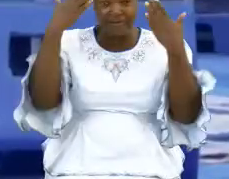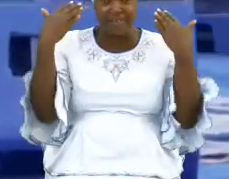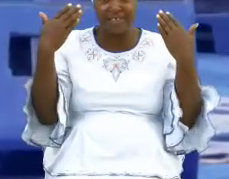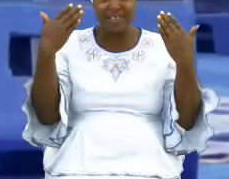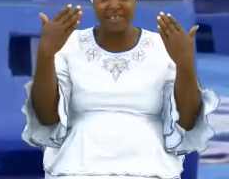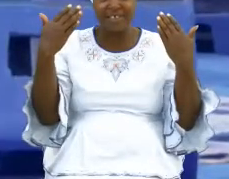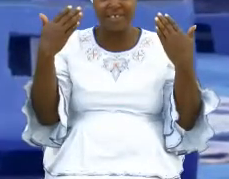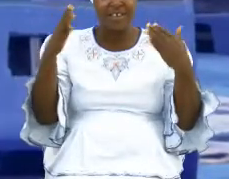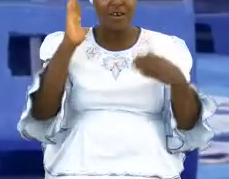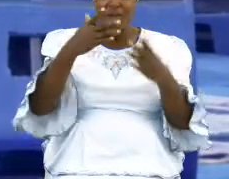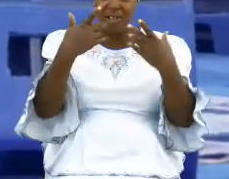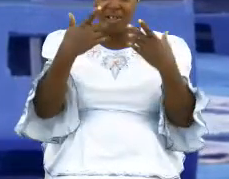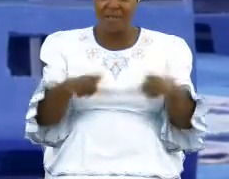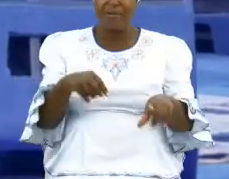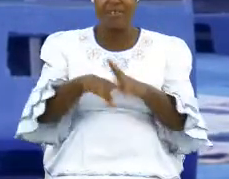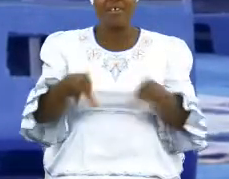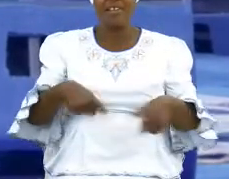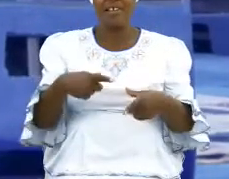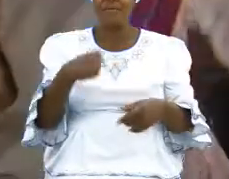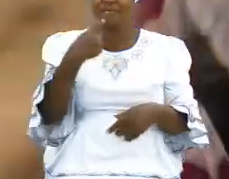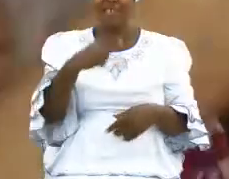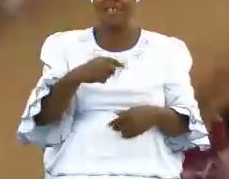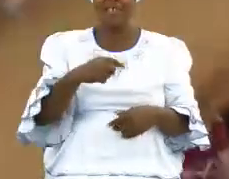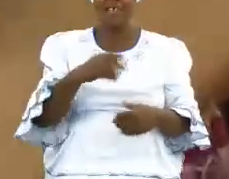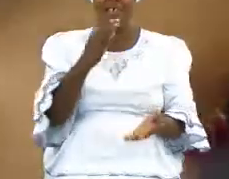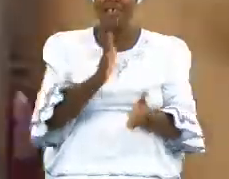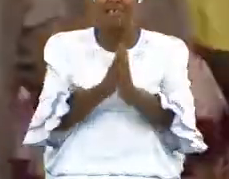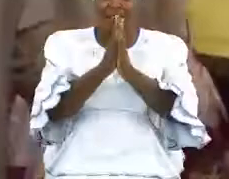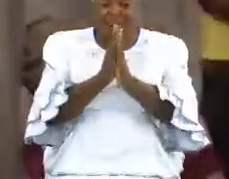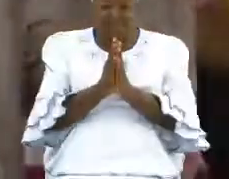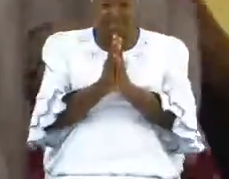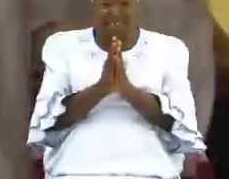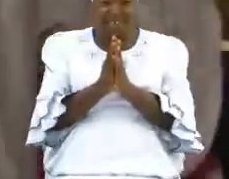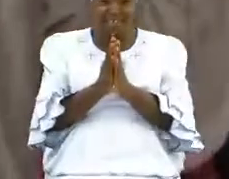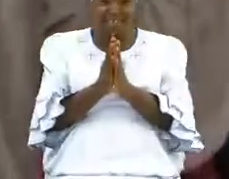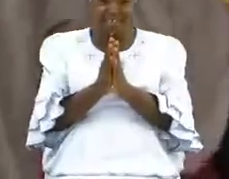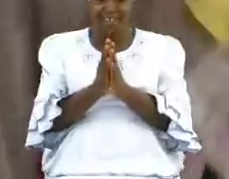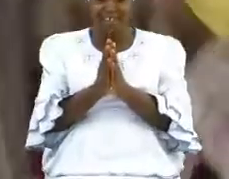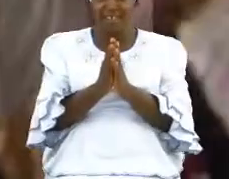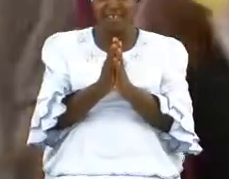will happen in your life, say amen.